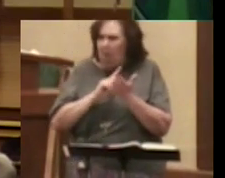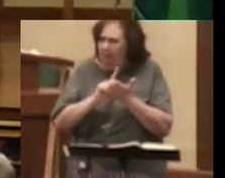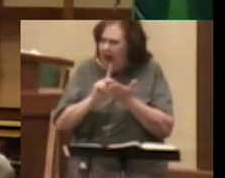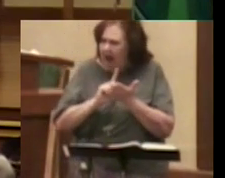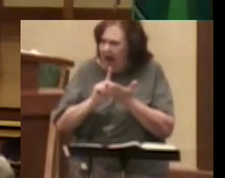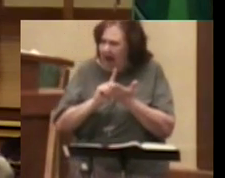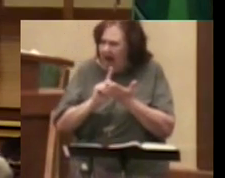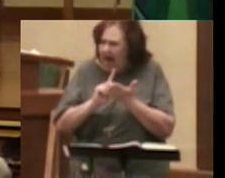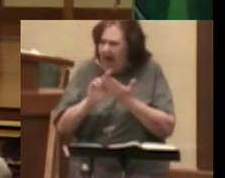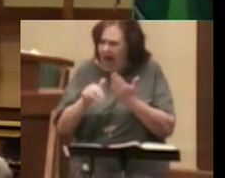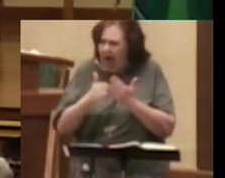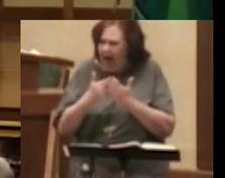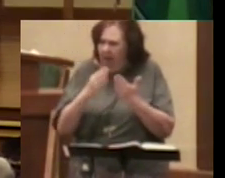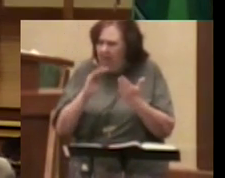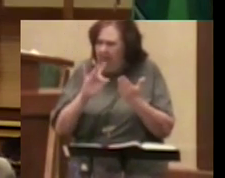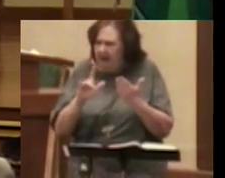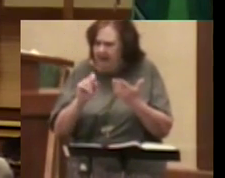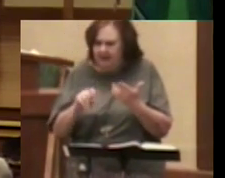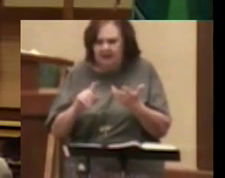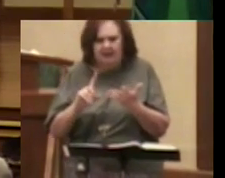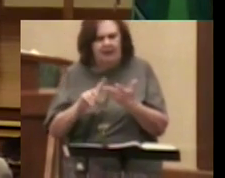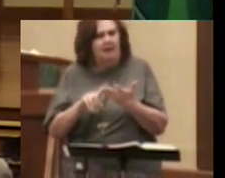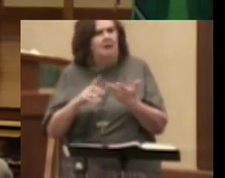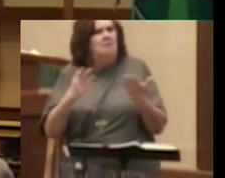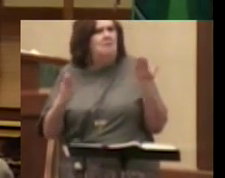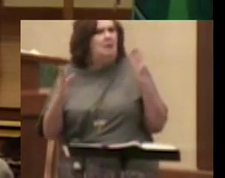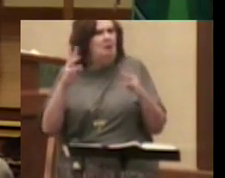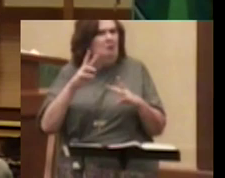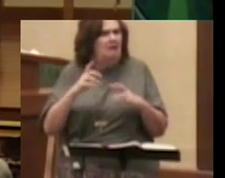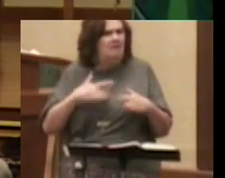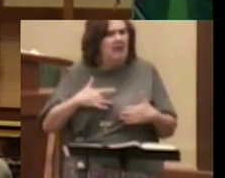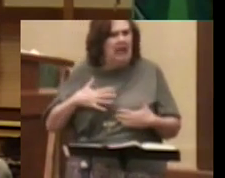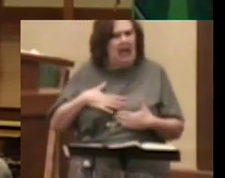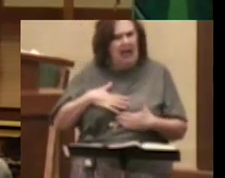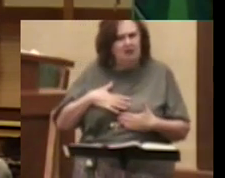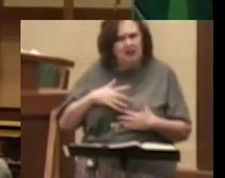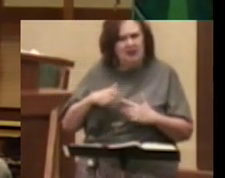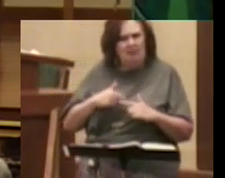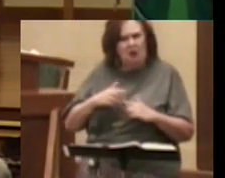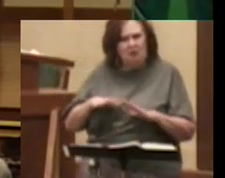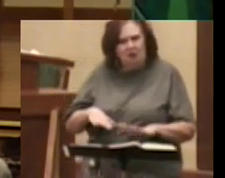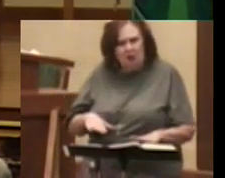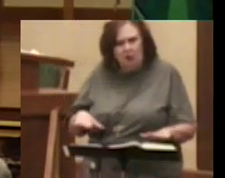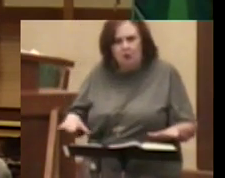bills. Maybe we are worried and feel anxious about our children or